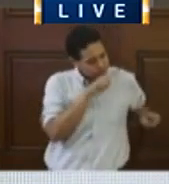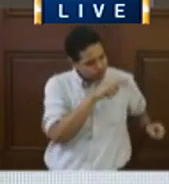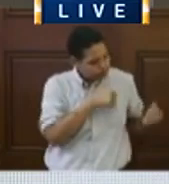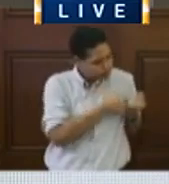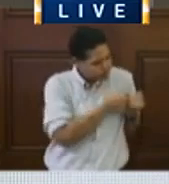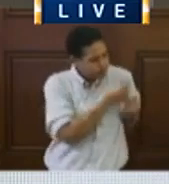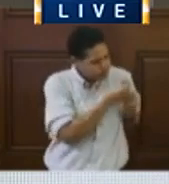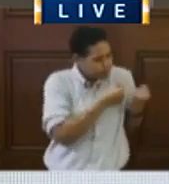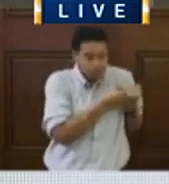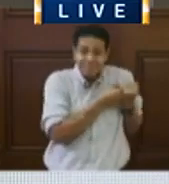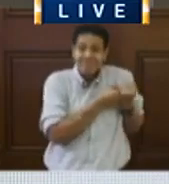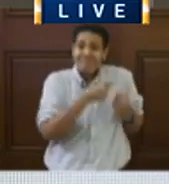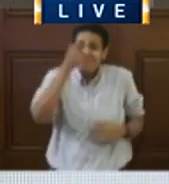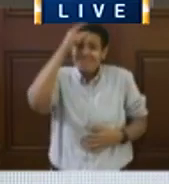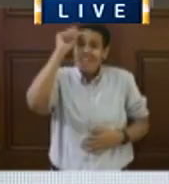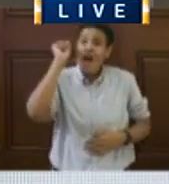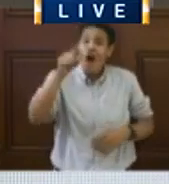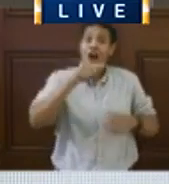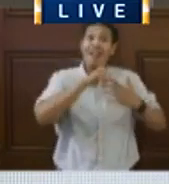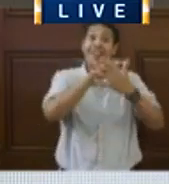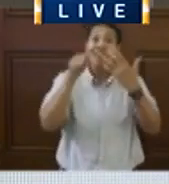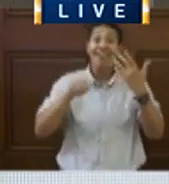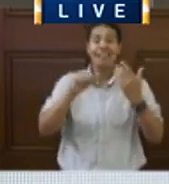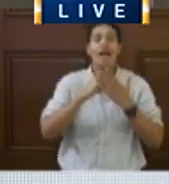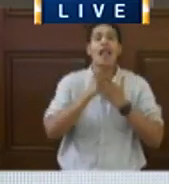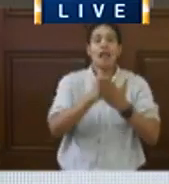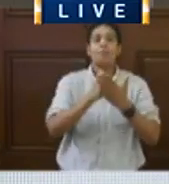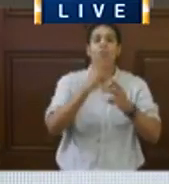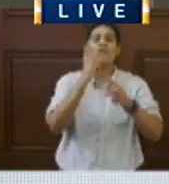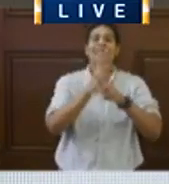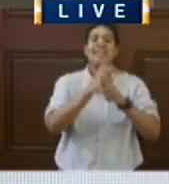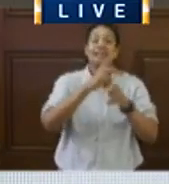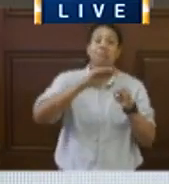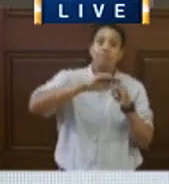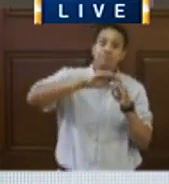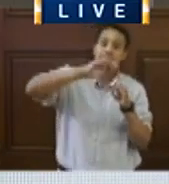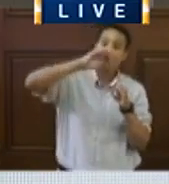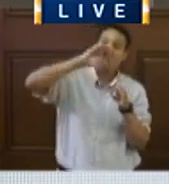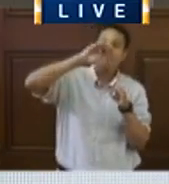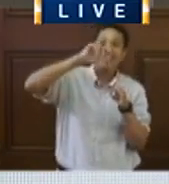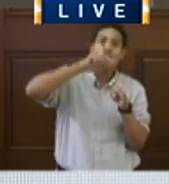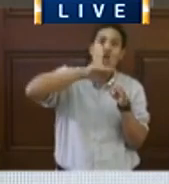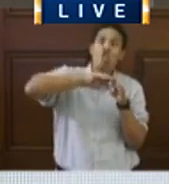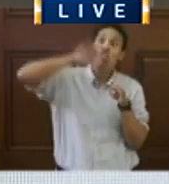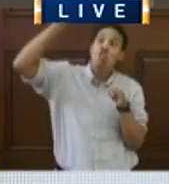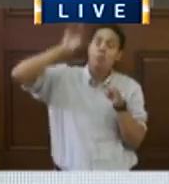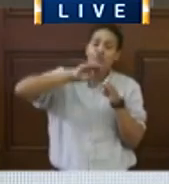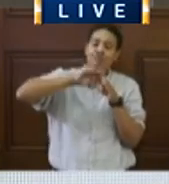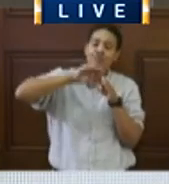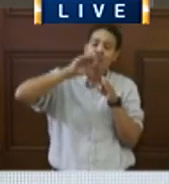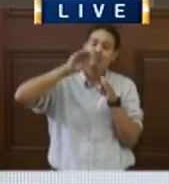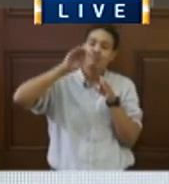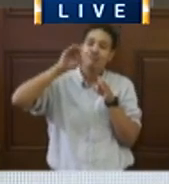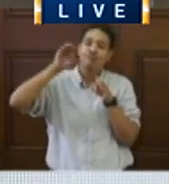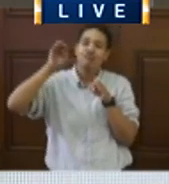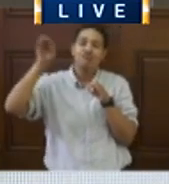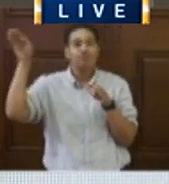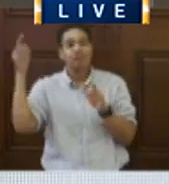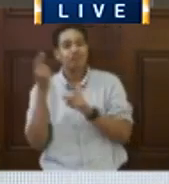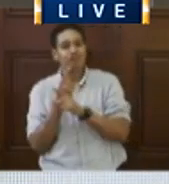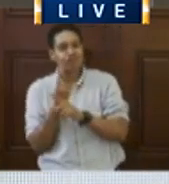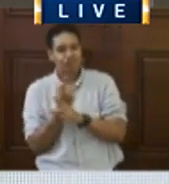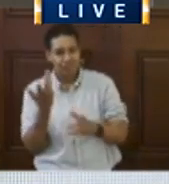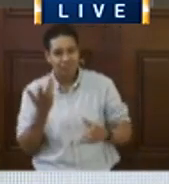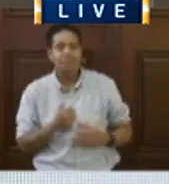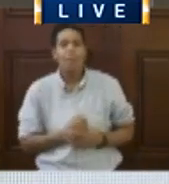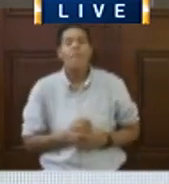can help to keep the curve flattened. So let's move to the other graph. So